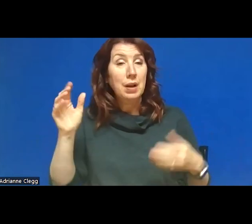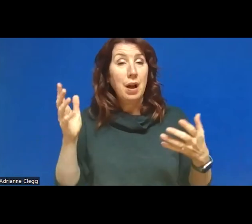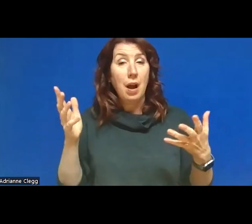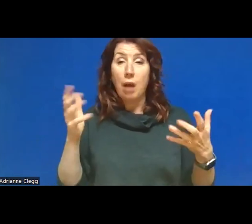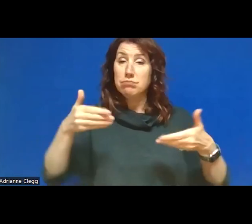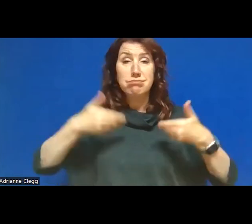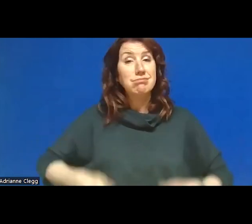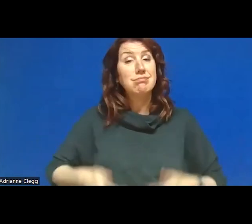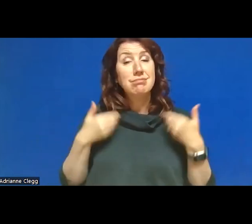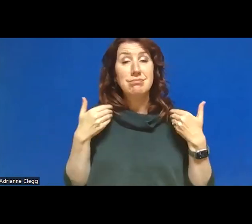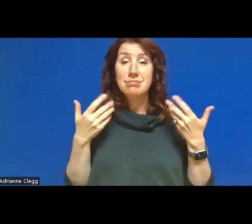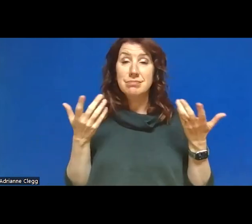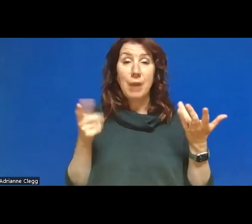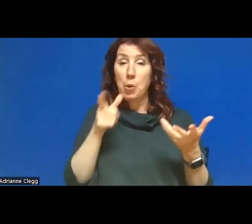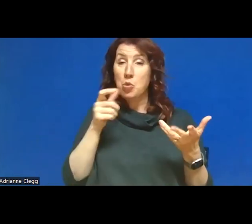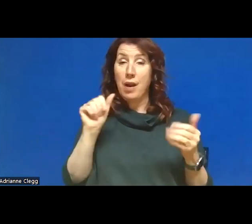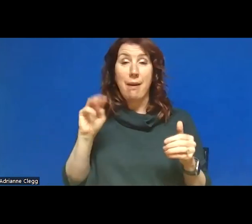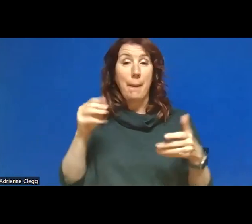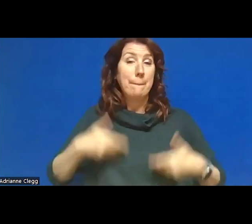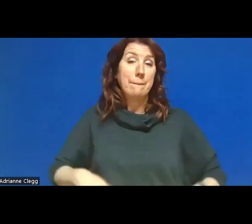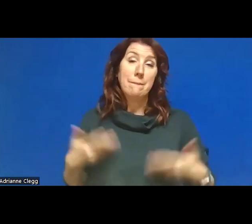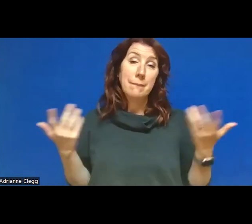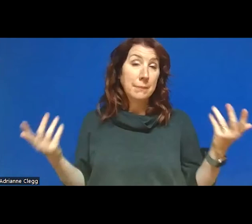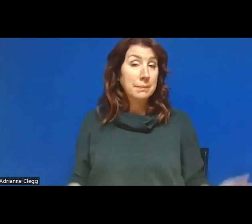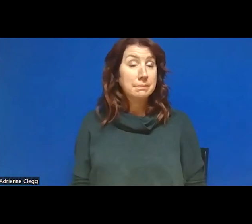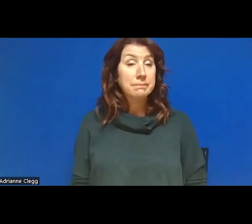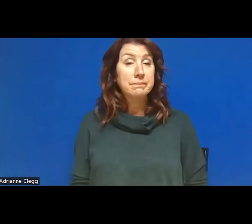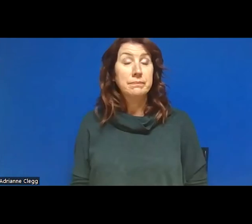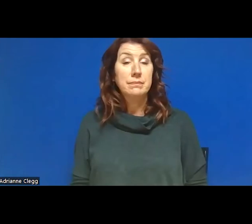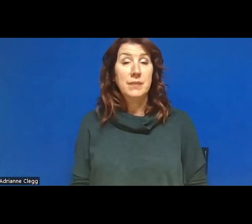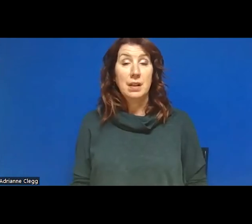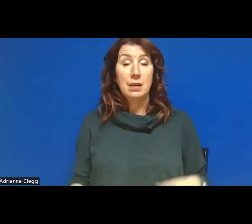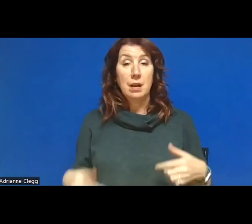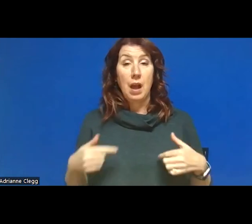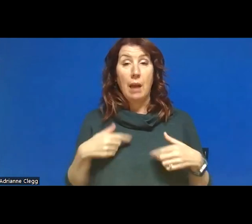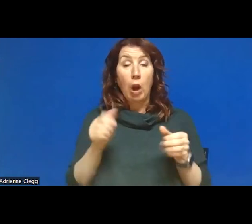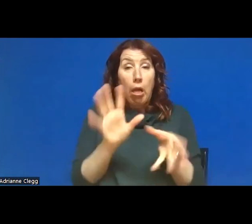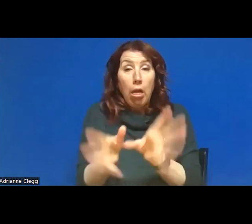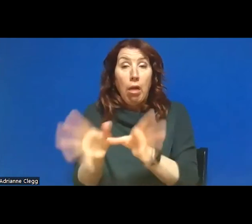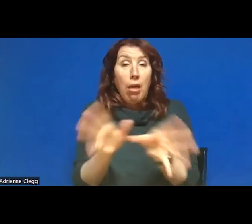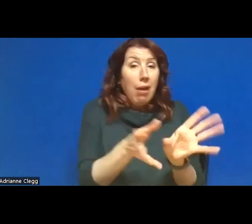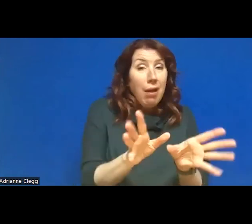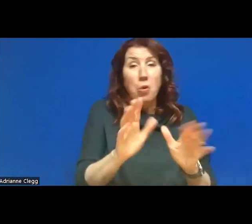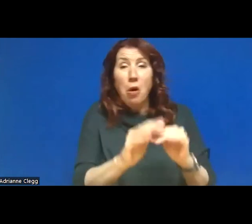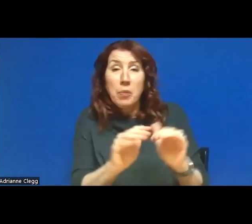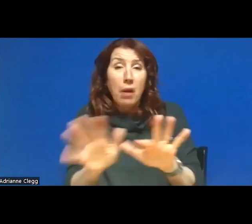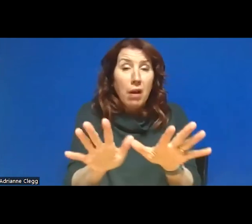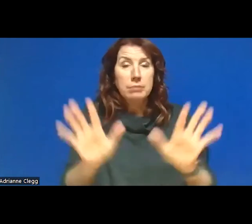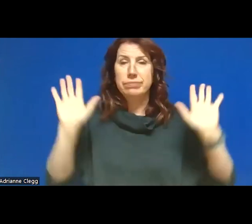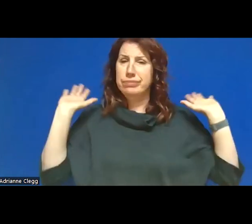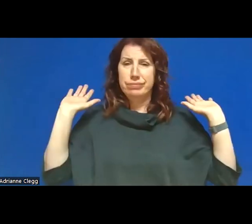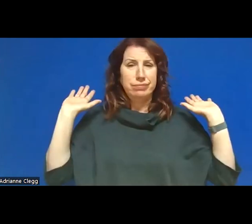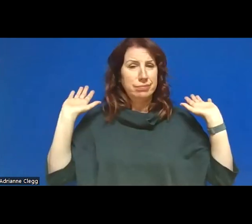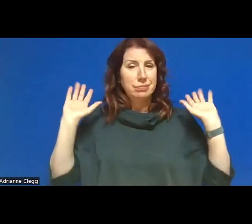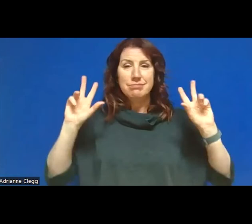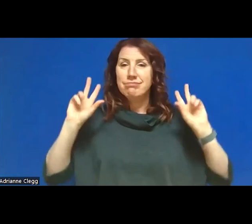am. I'm no longer making people comfortable in my presence. I don't need